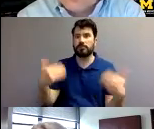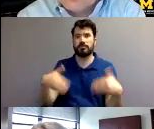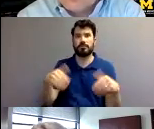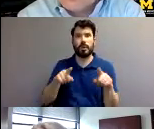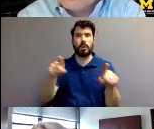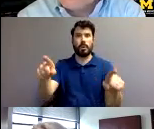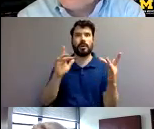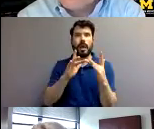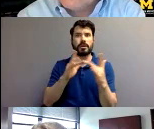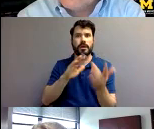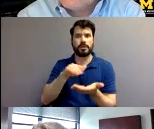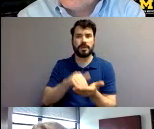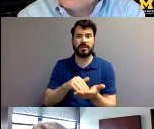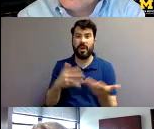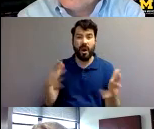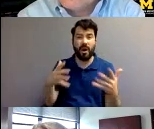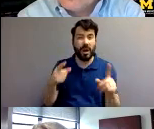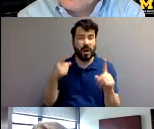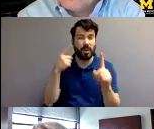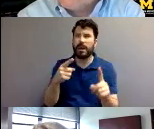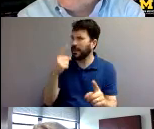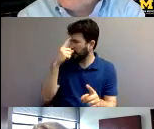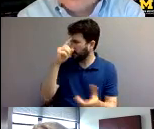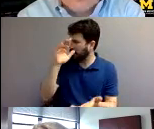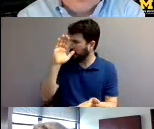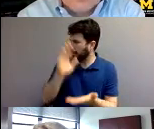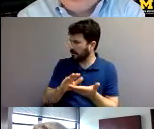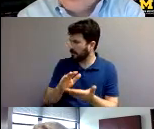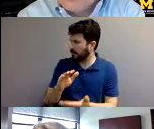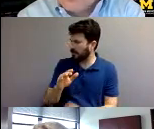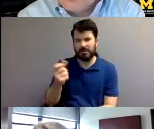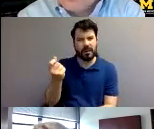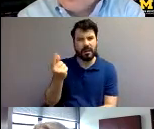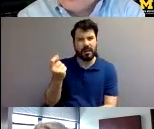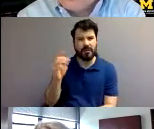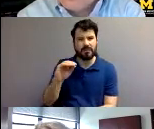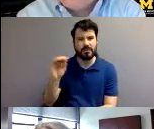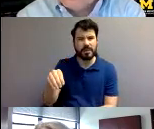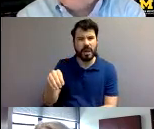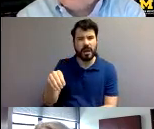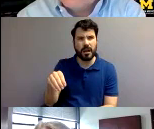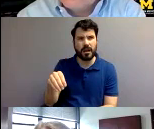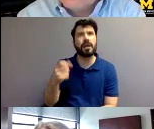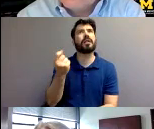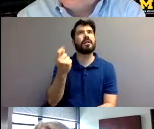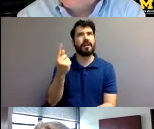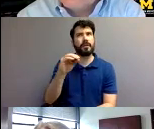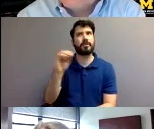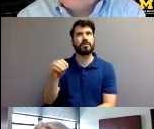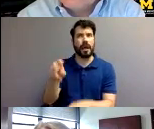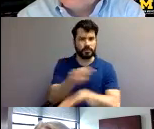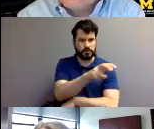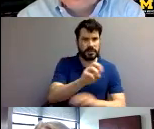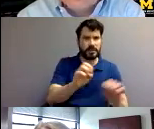goal of fewer than I think the goal was fewer than 11% of patients calling ended up being referred to the emergency department. And there was dialogue